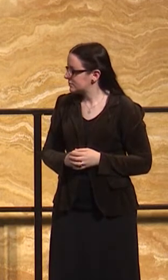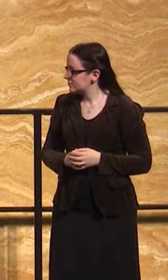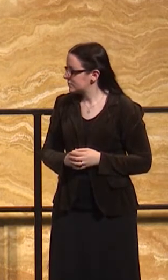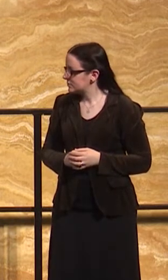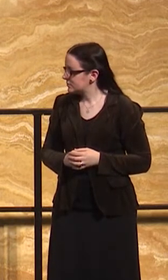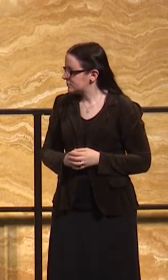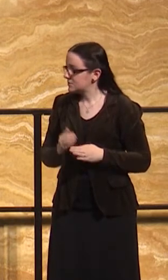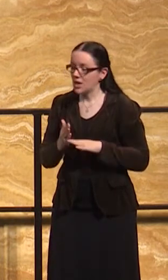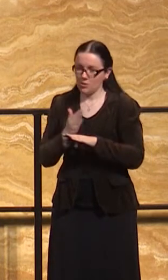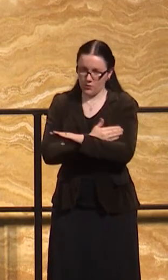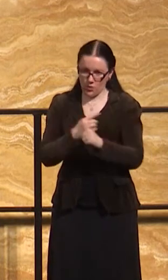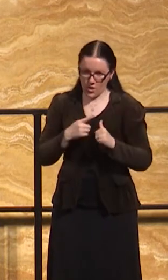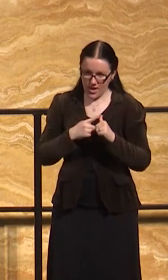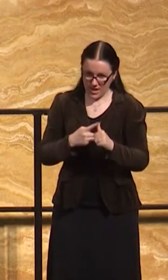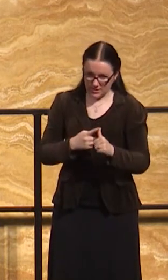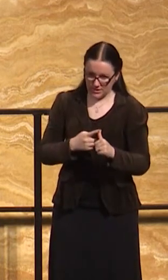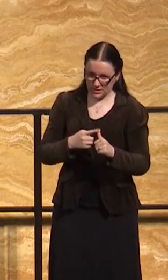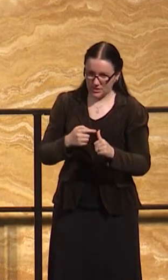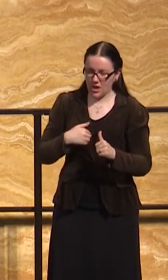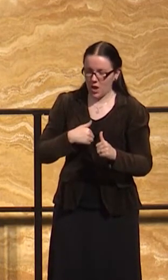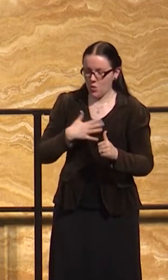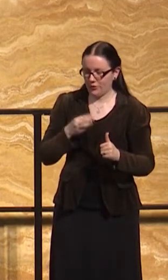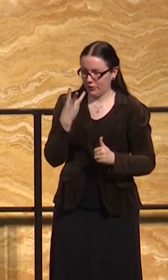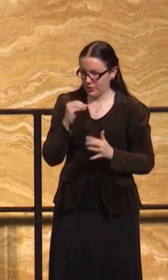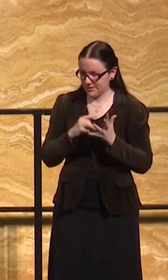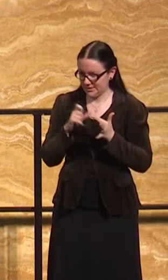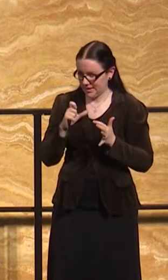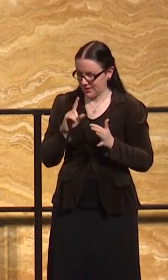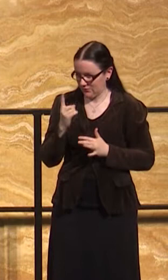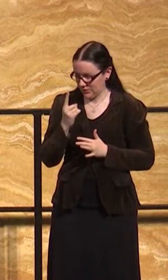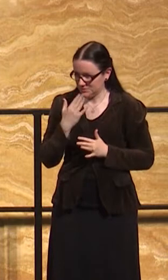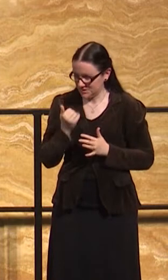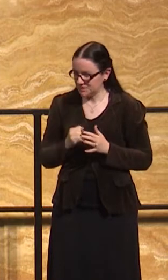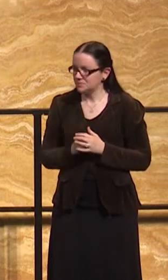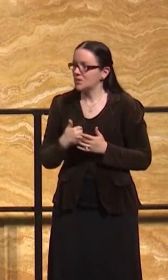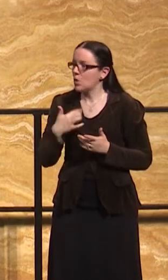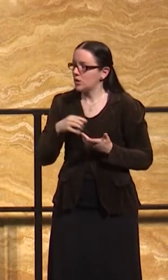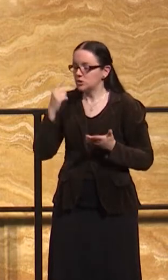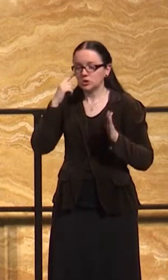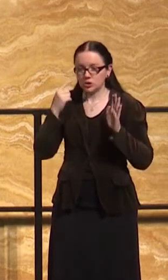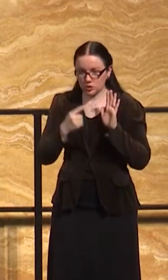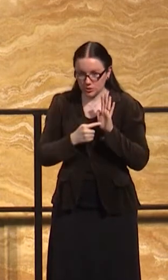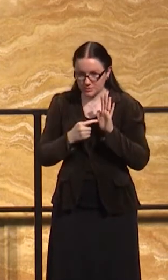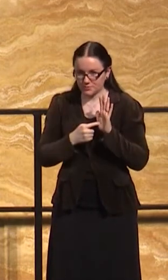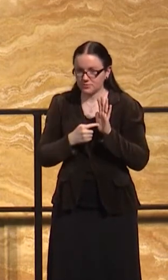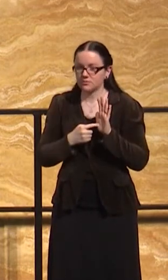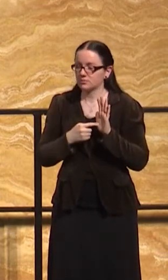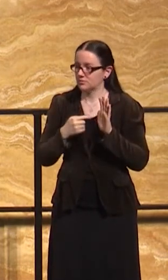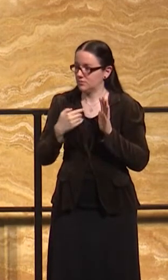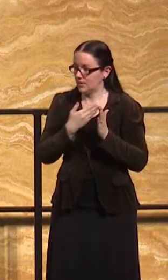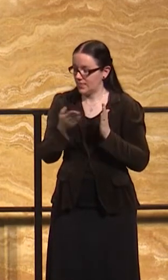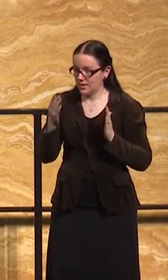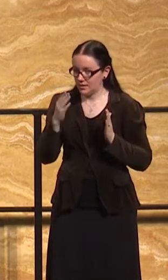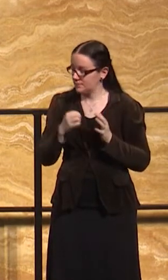Before I answer your question, allow me 30 seconds to acknowledge the presence here of